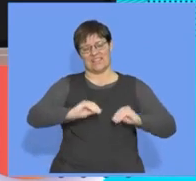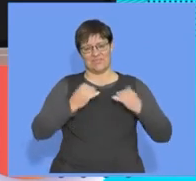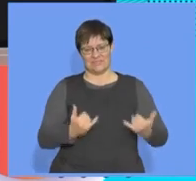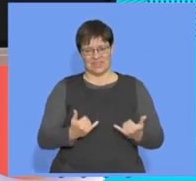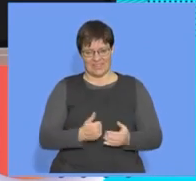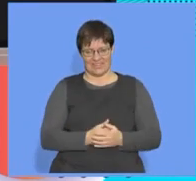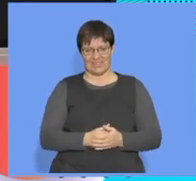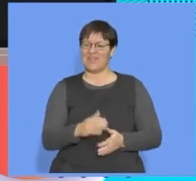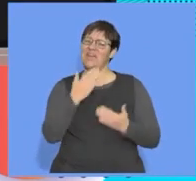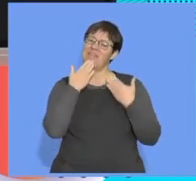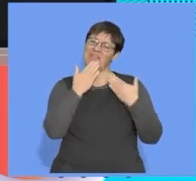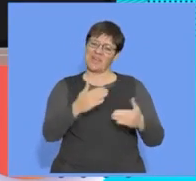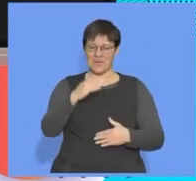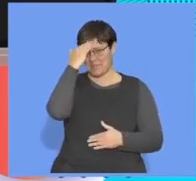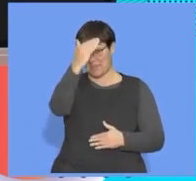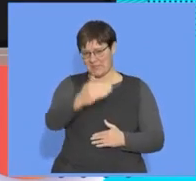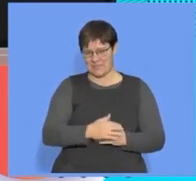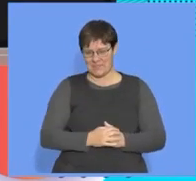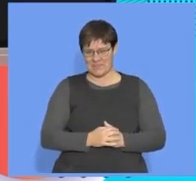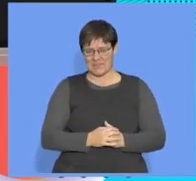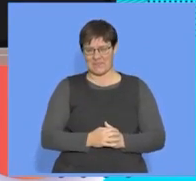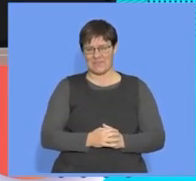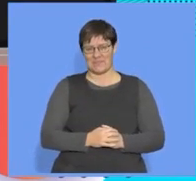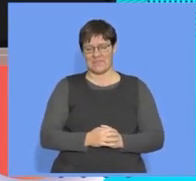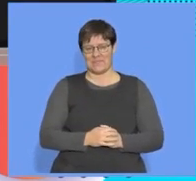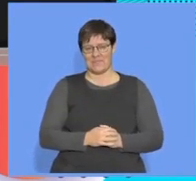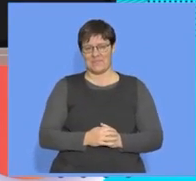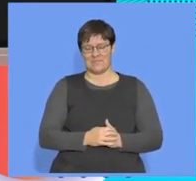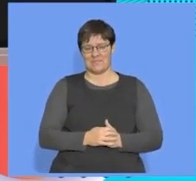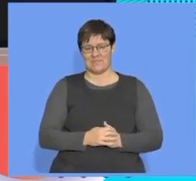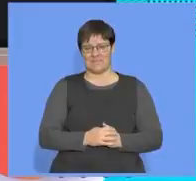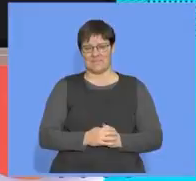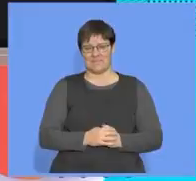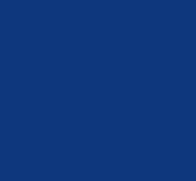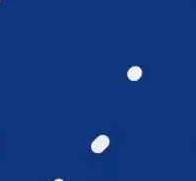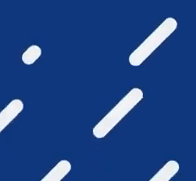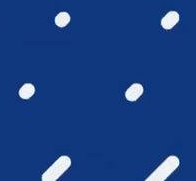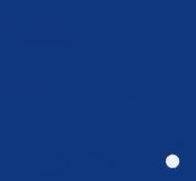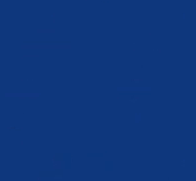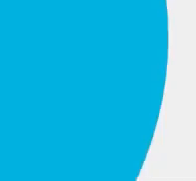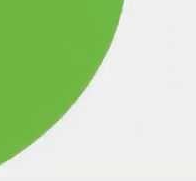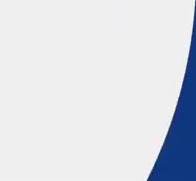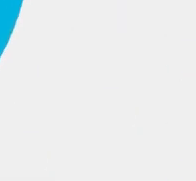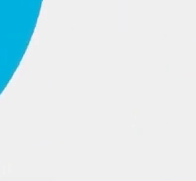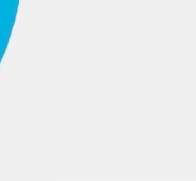us to the end of our lesson. Thank you and goodbye.